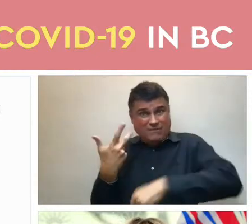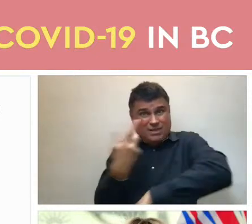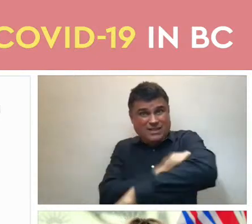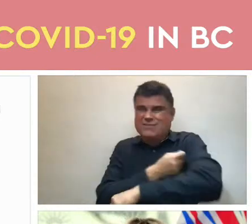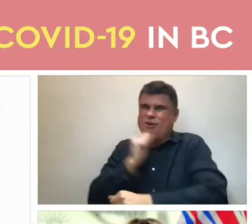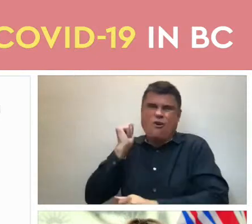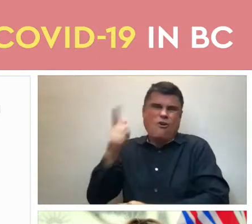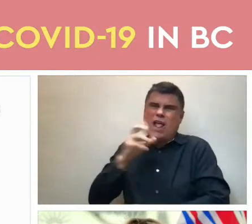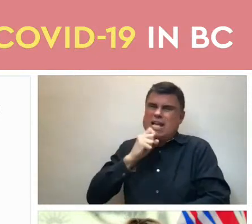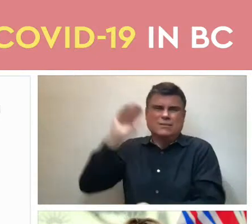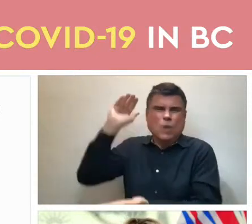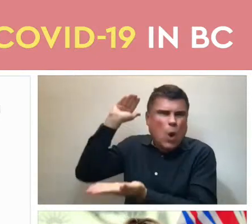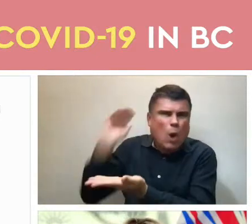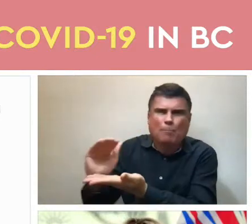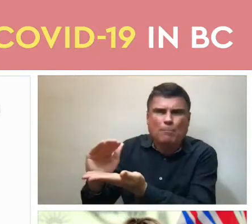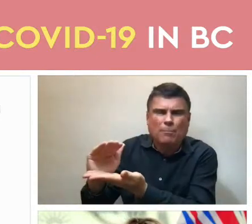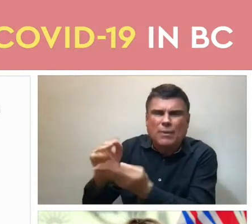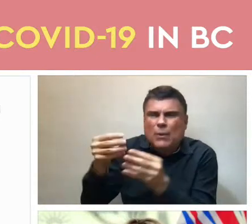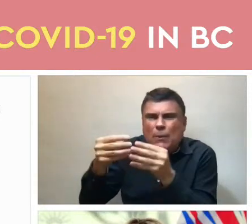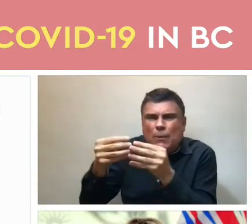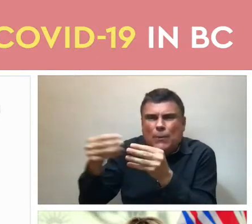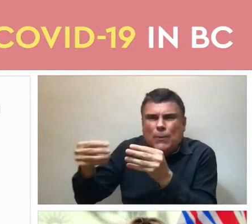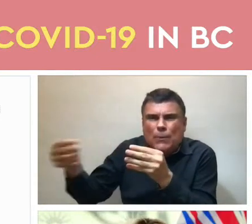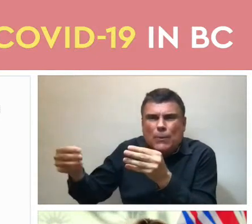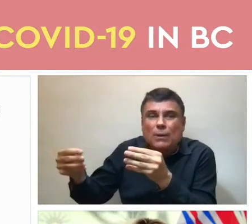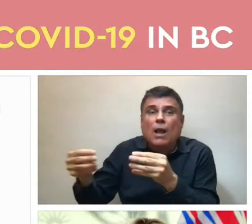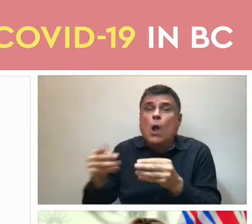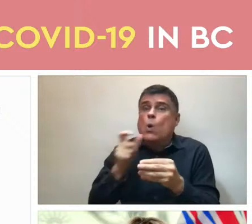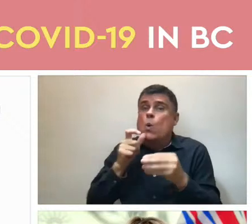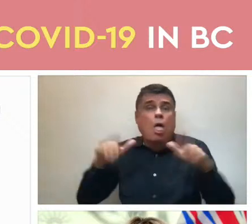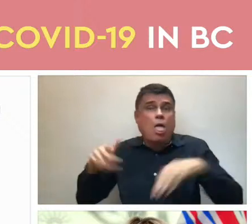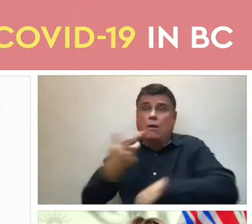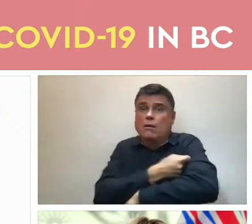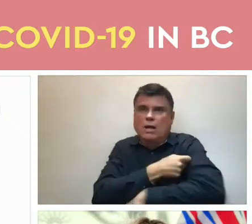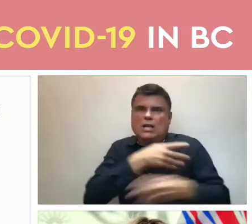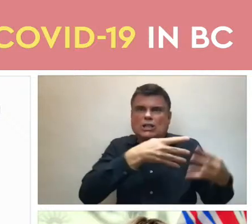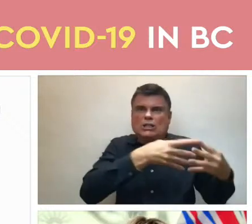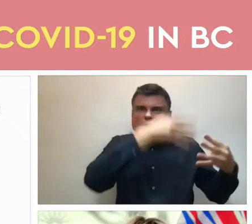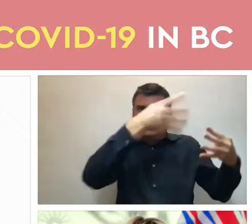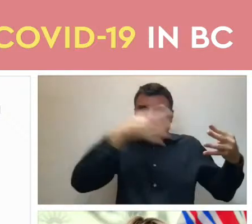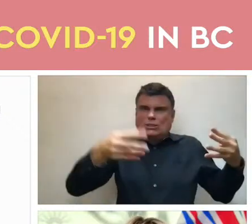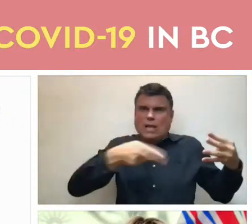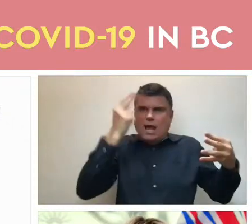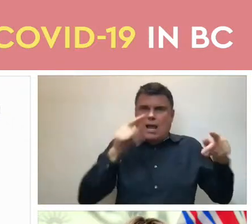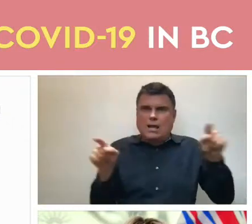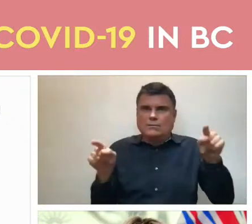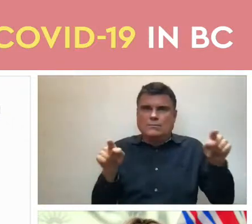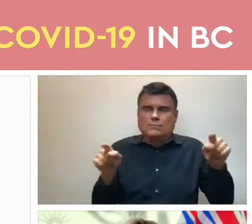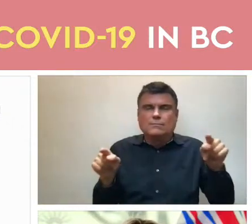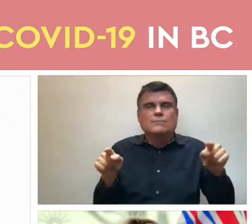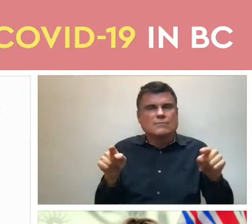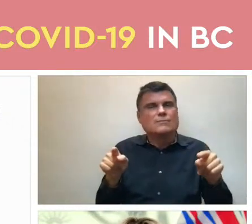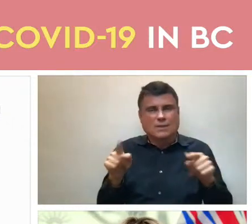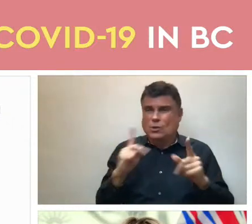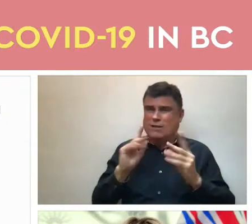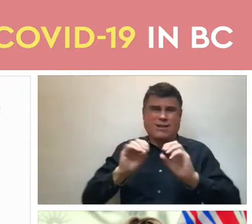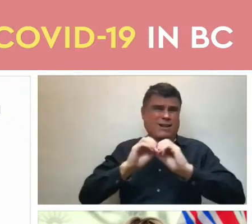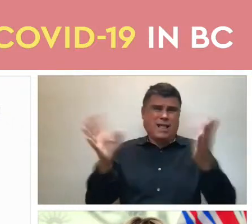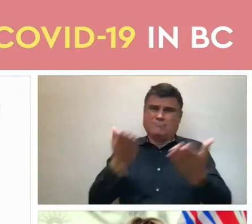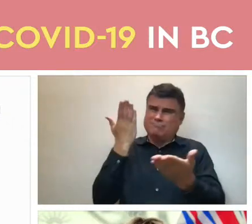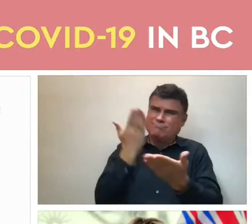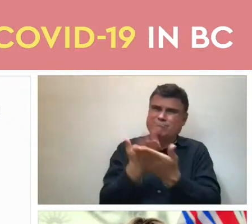this, knowing how important it is to get that primary series of vaccine, and now, of course, the booster doses driving